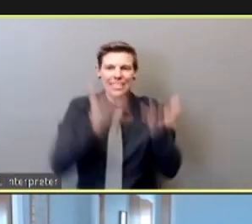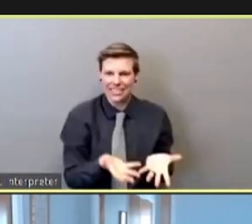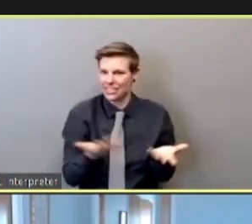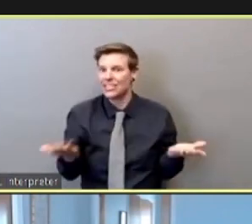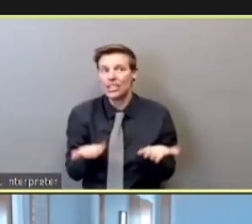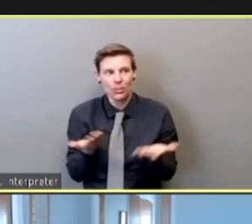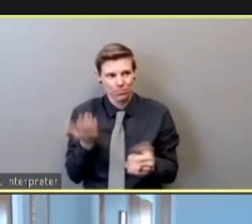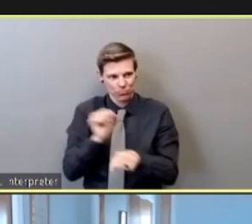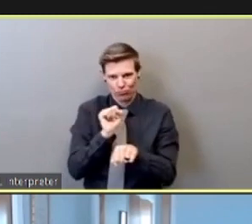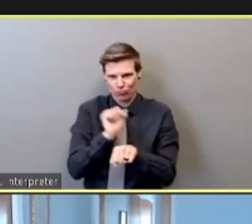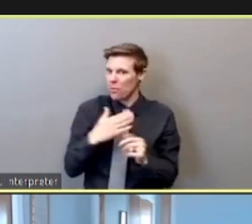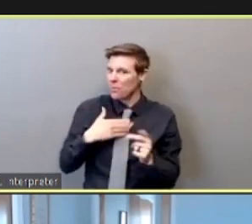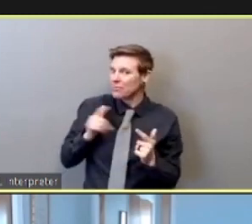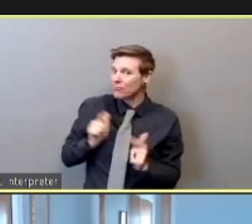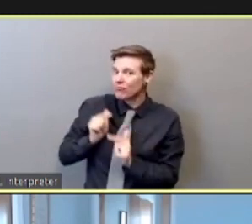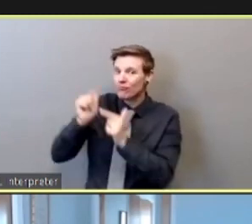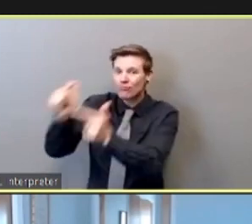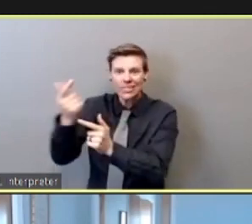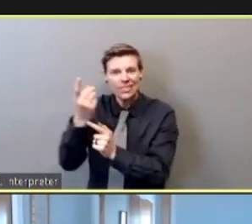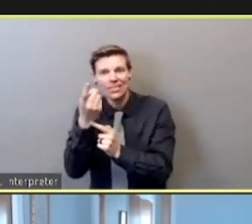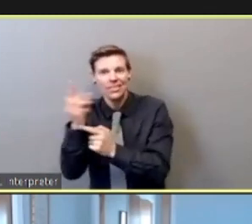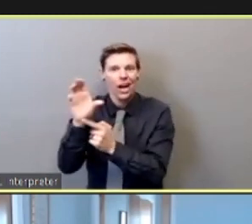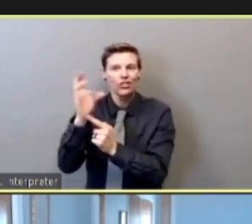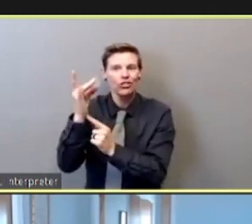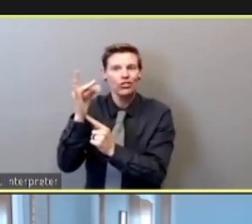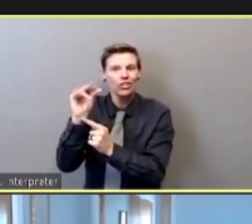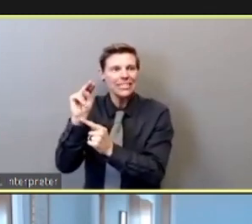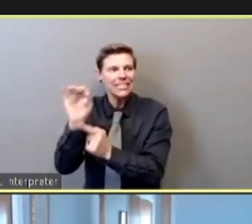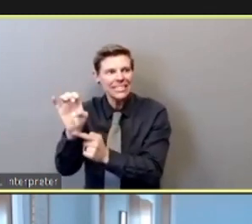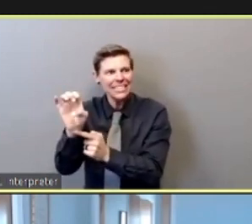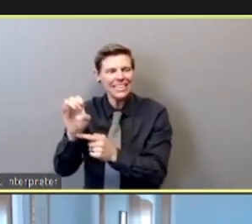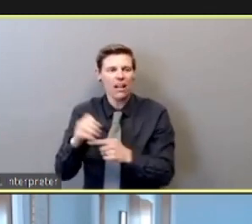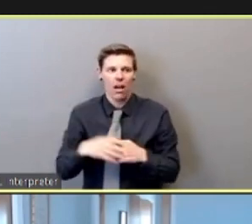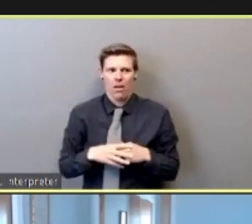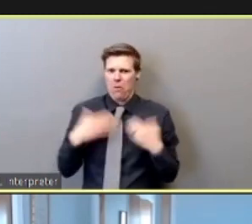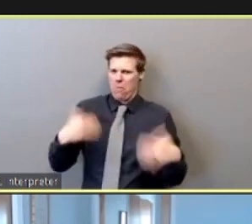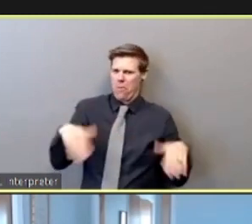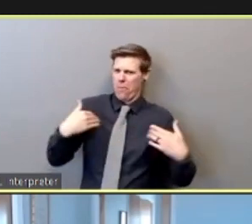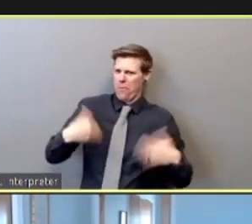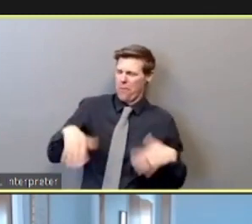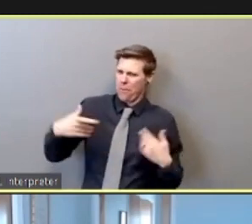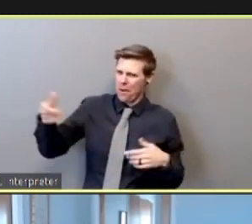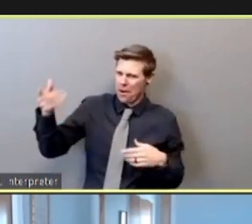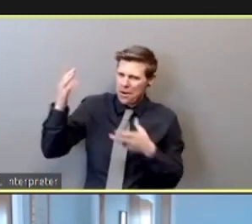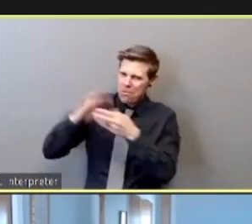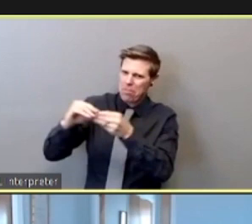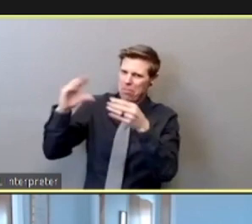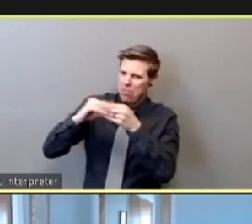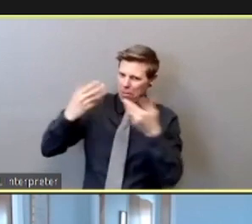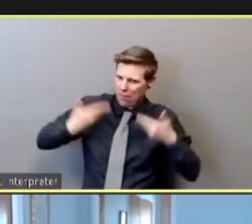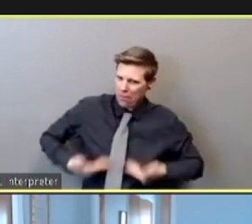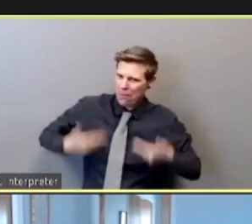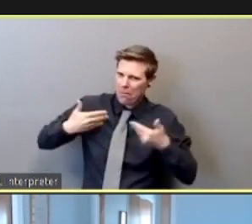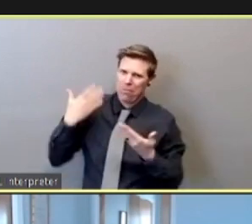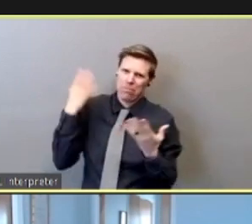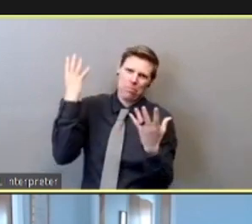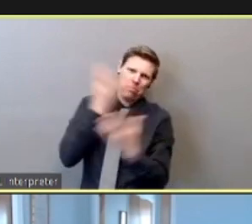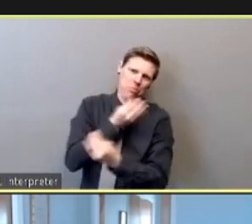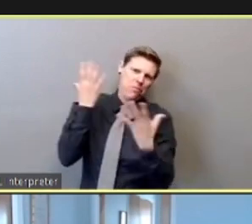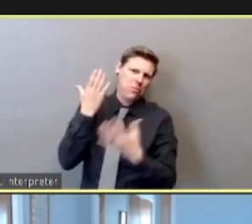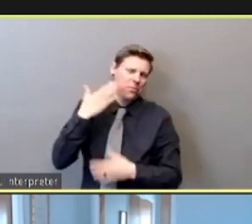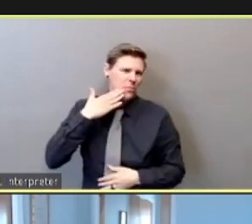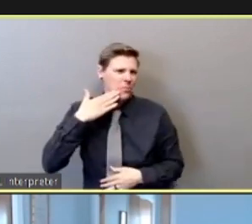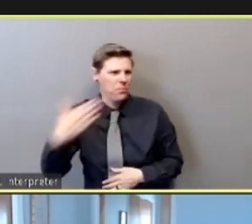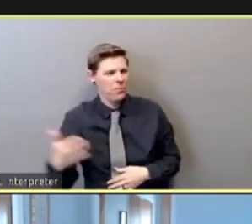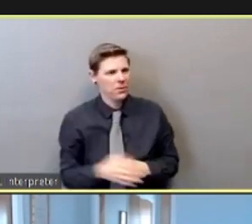much, Secretary Collins. That was a lovely introduction. I'm so thrilled to be here